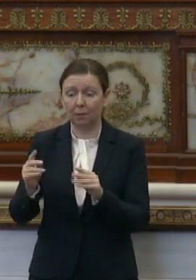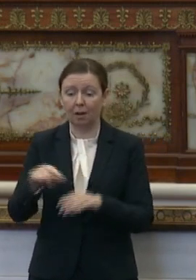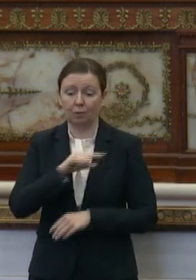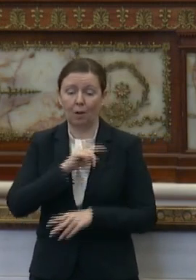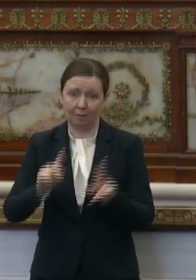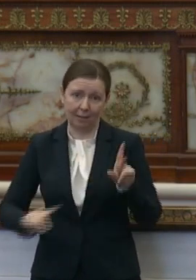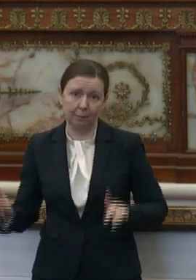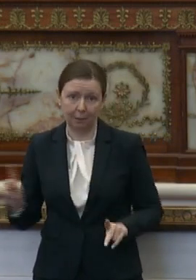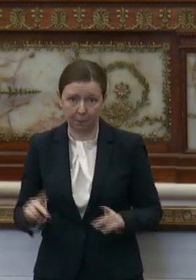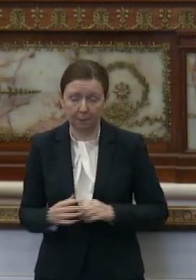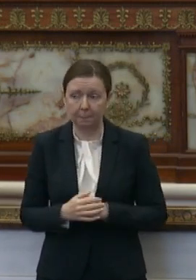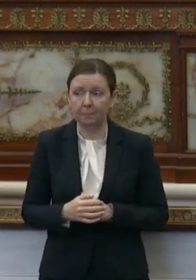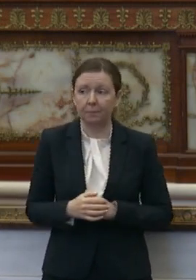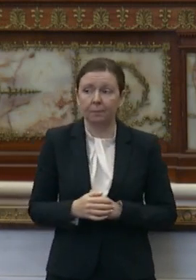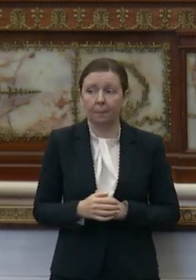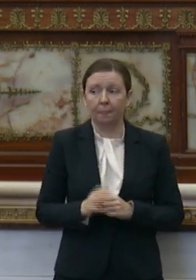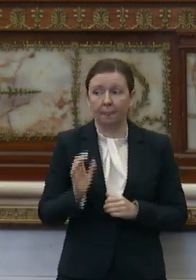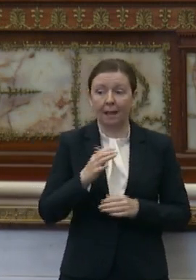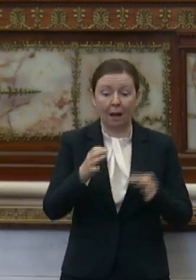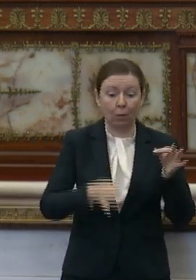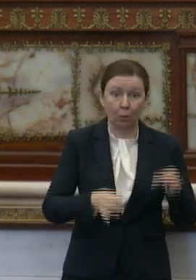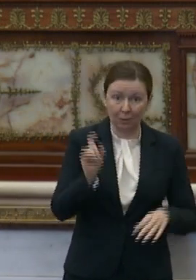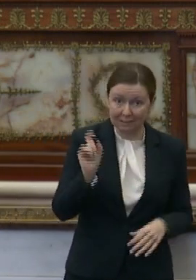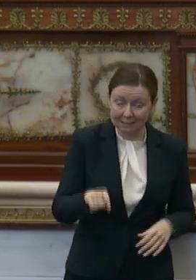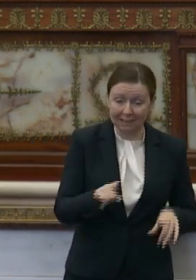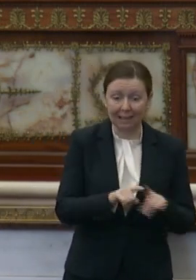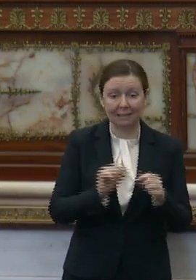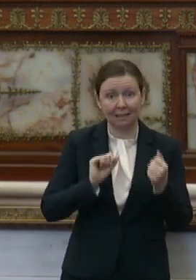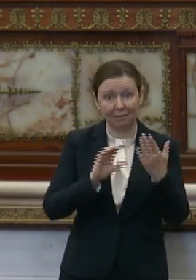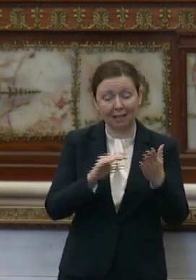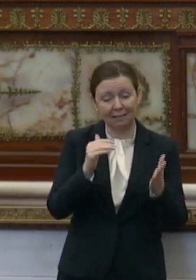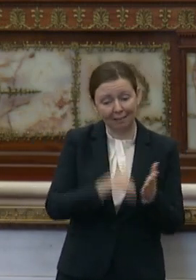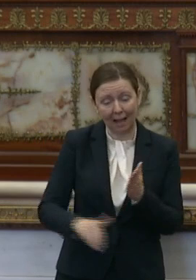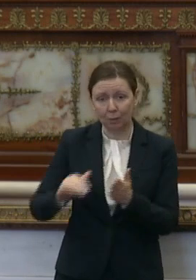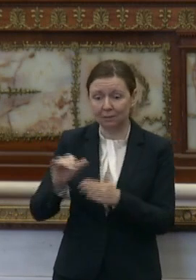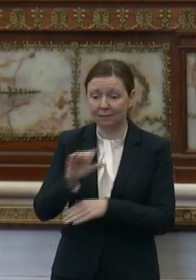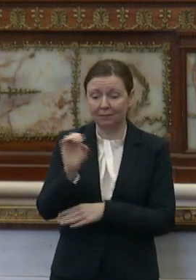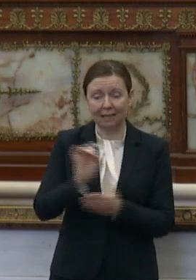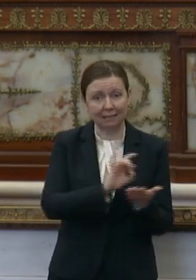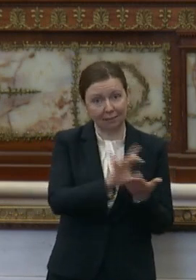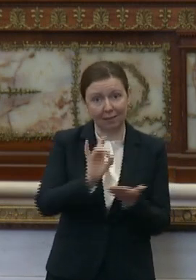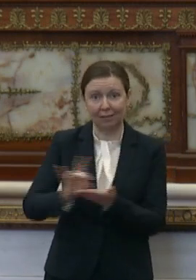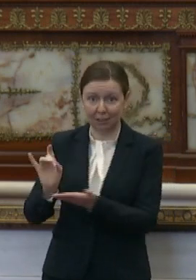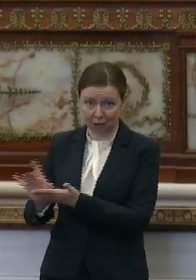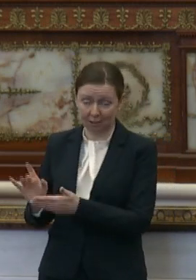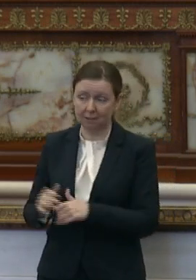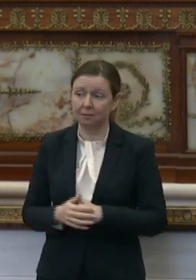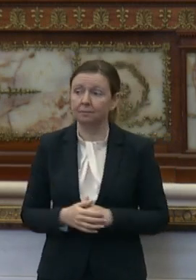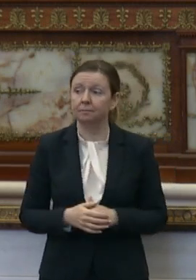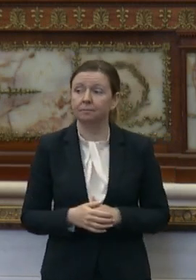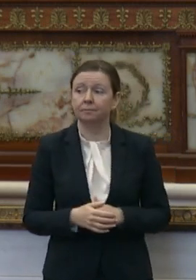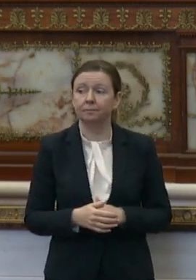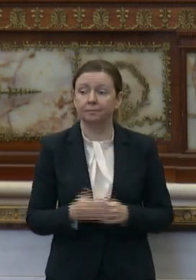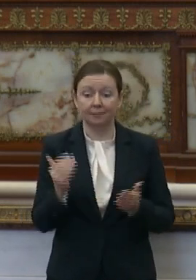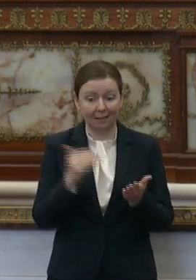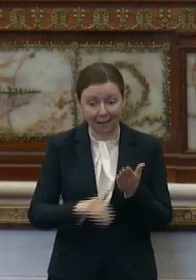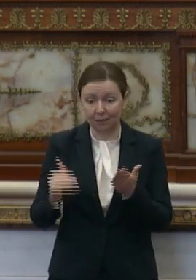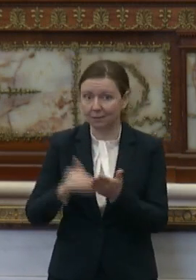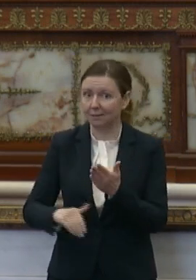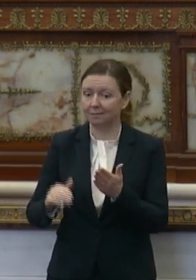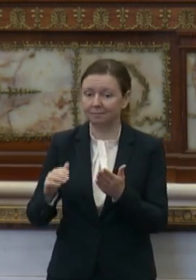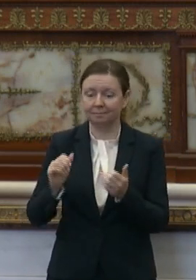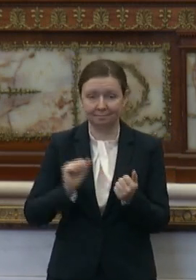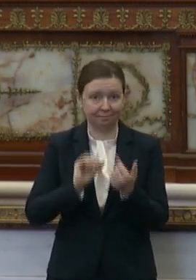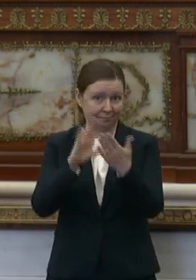qualifying people. Our courts need it as they face thousands of cases of eviction, thousands of cases that